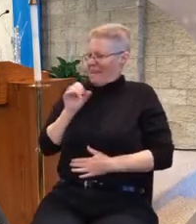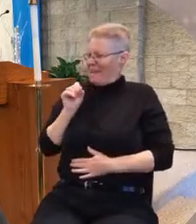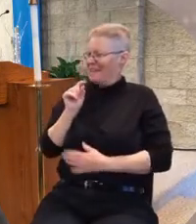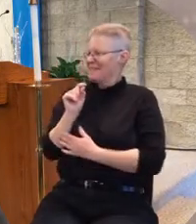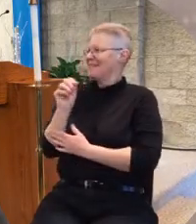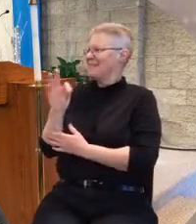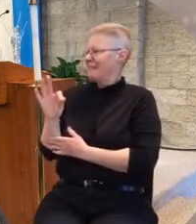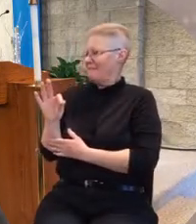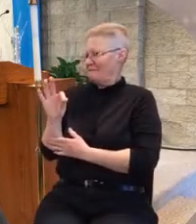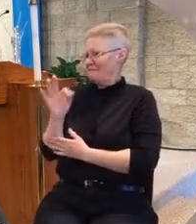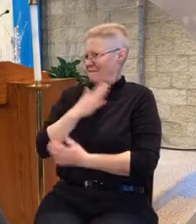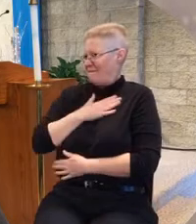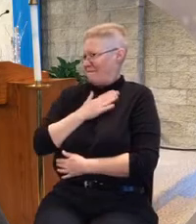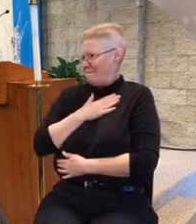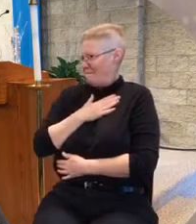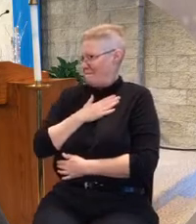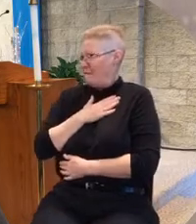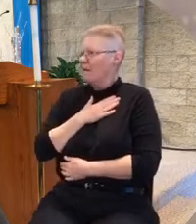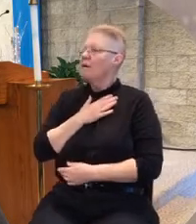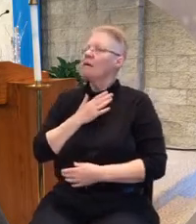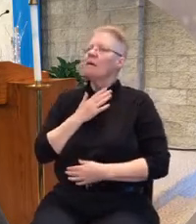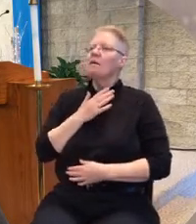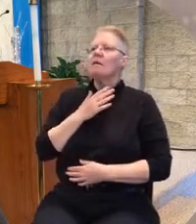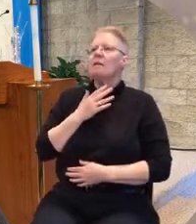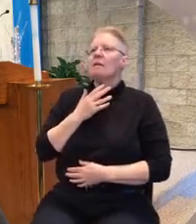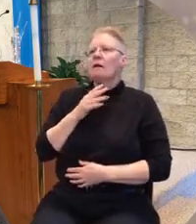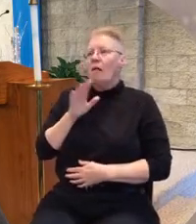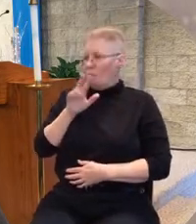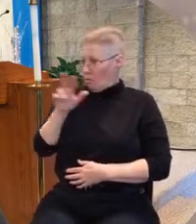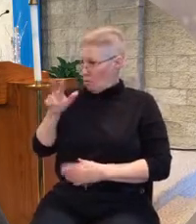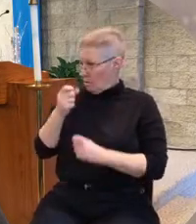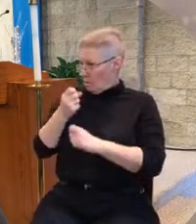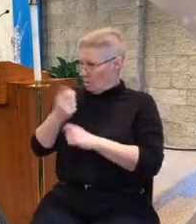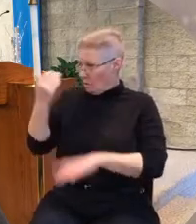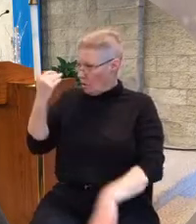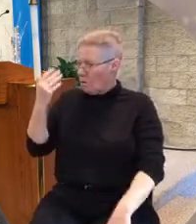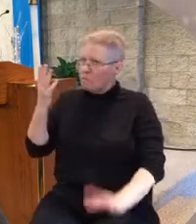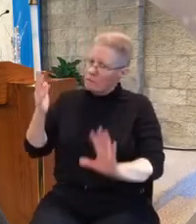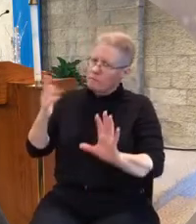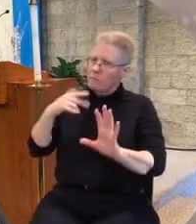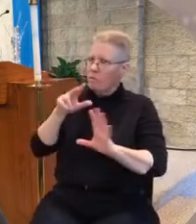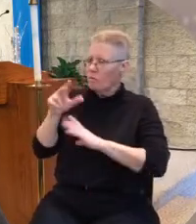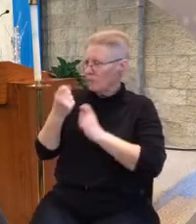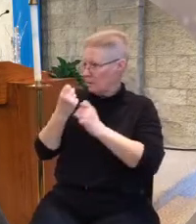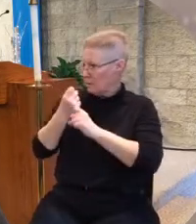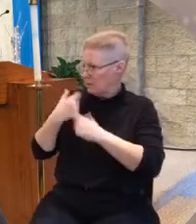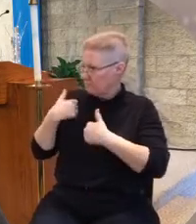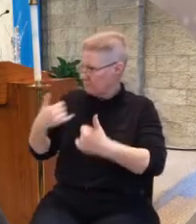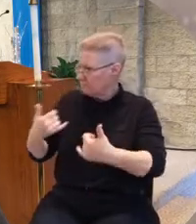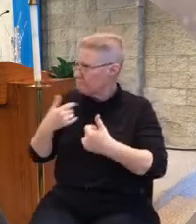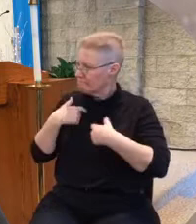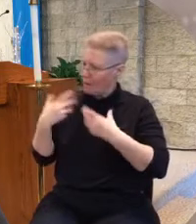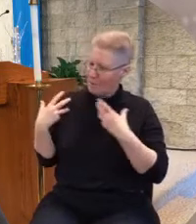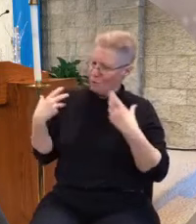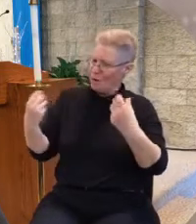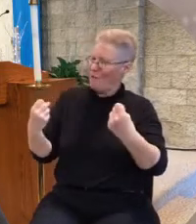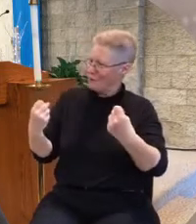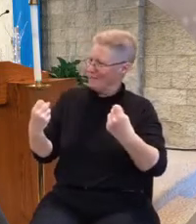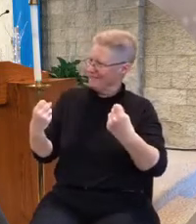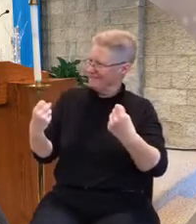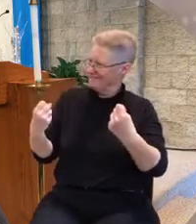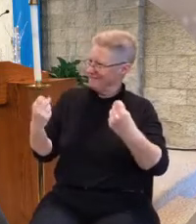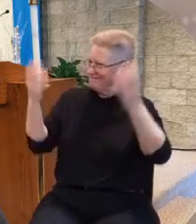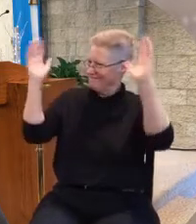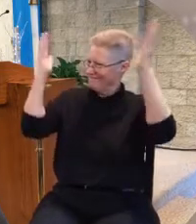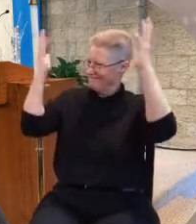And I found that way 33 years ago. I've been in recovery 33 years now. Thank you. And